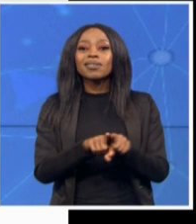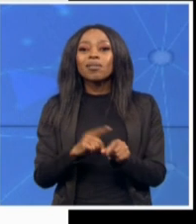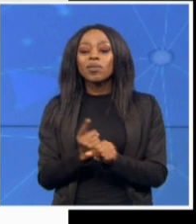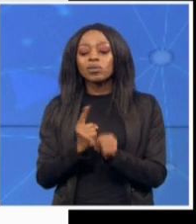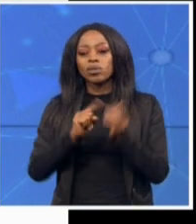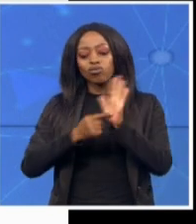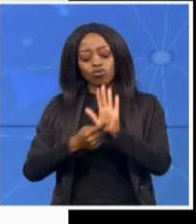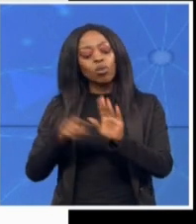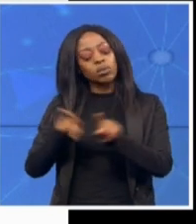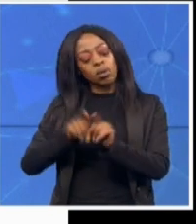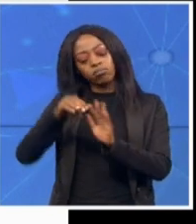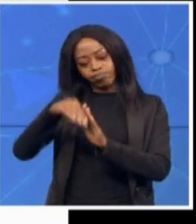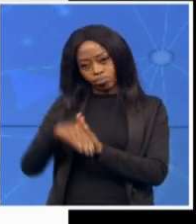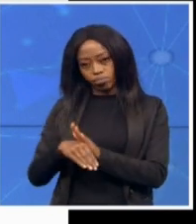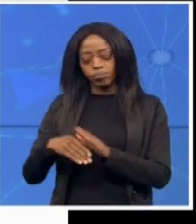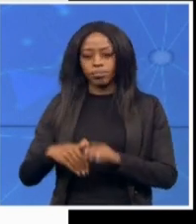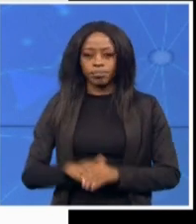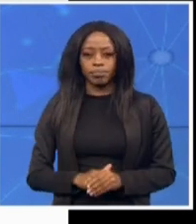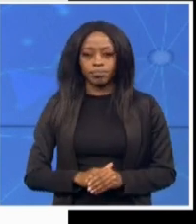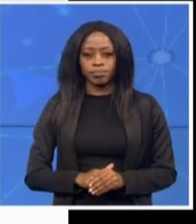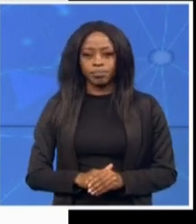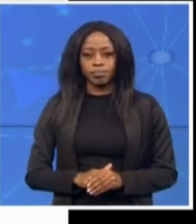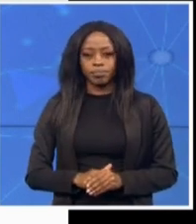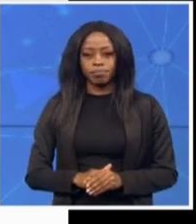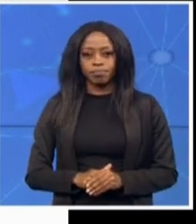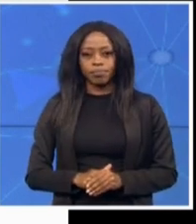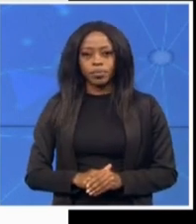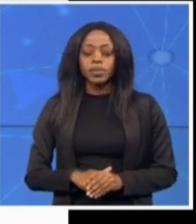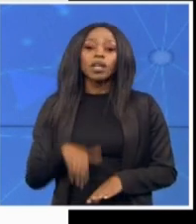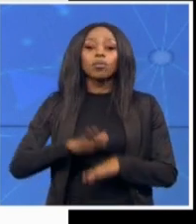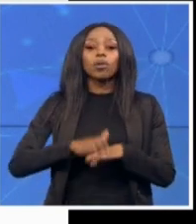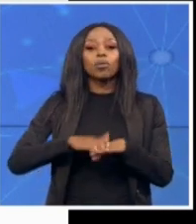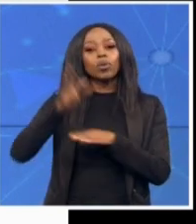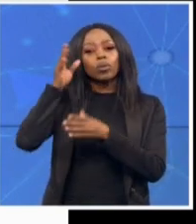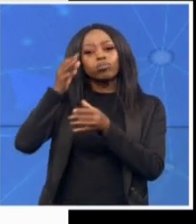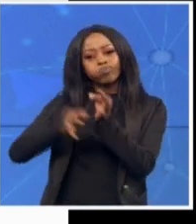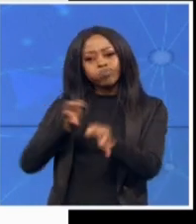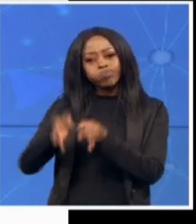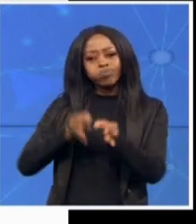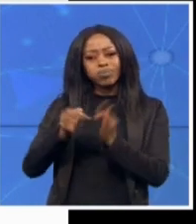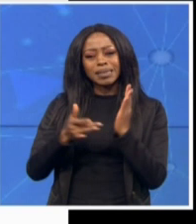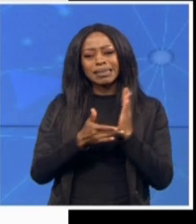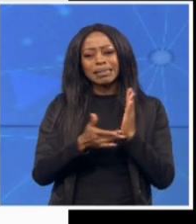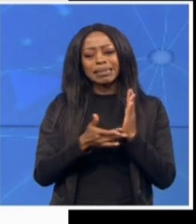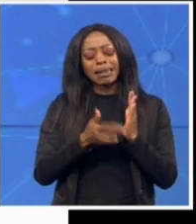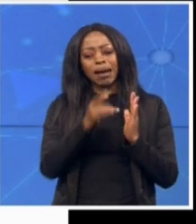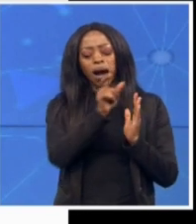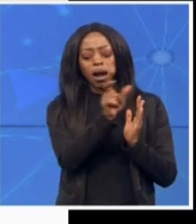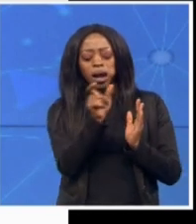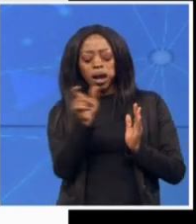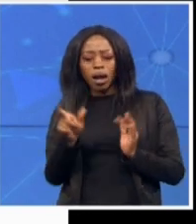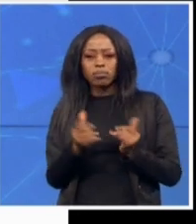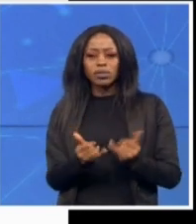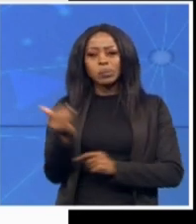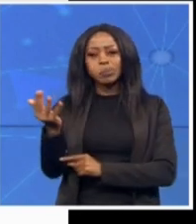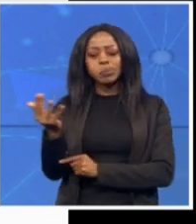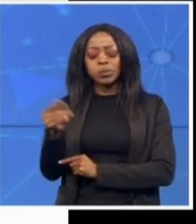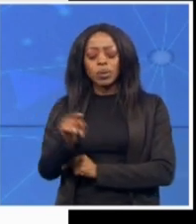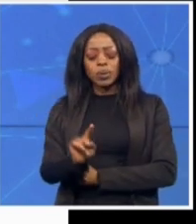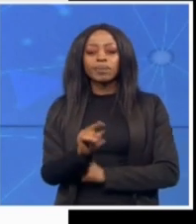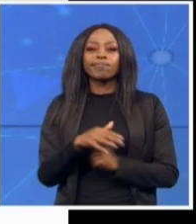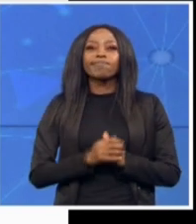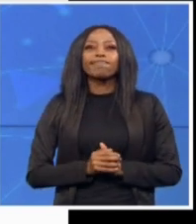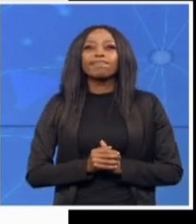to give you a little bit more explanation about the technical aspect of today's presentation, just to explain a little bit where our clinical